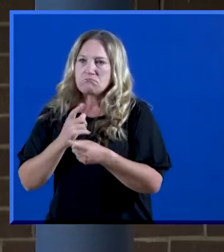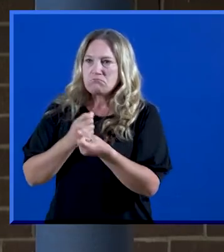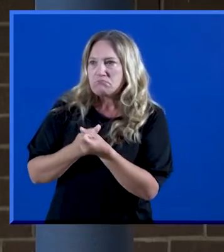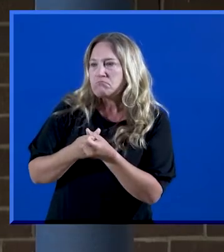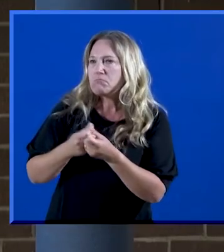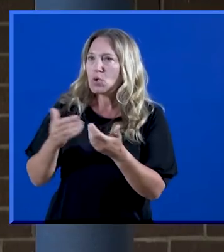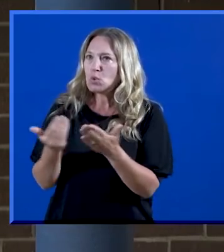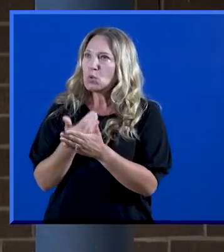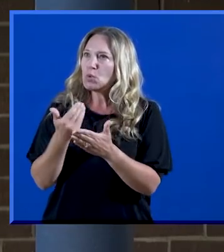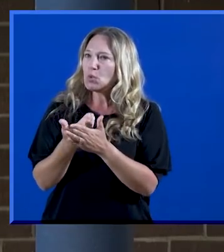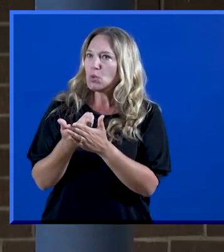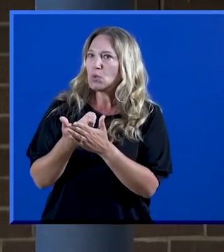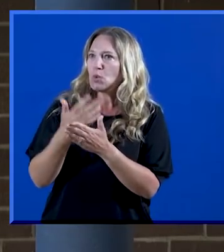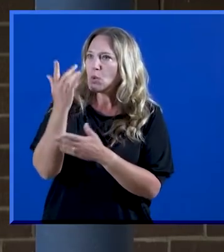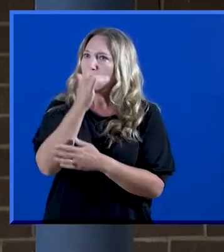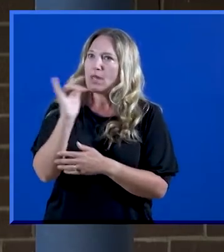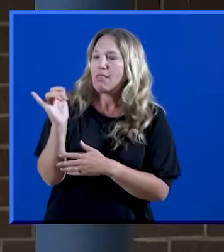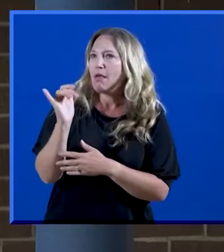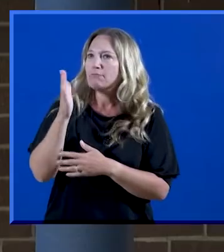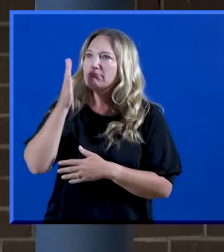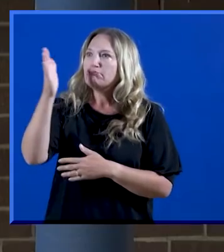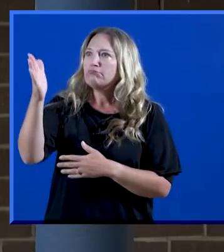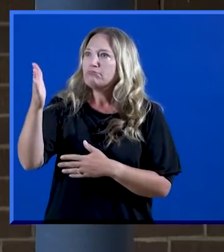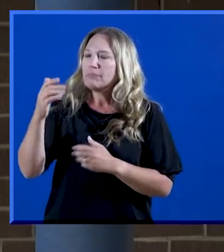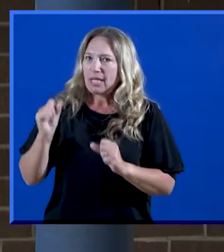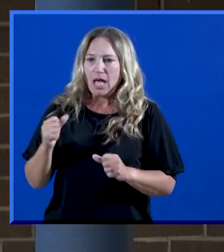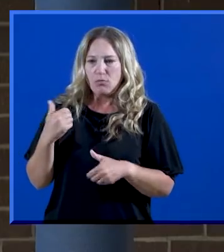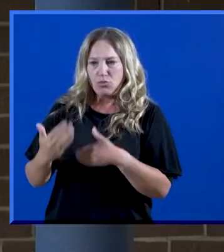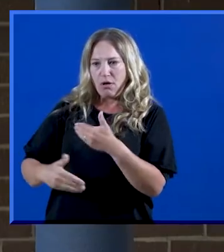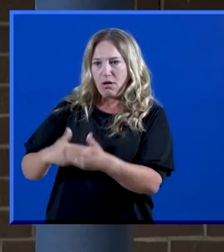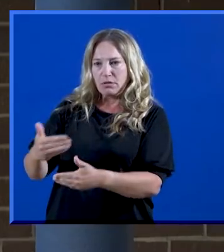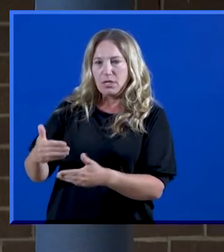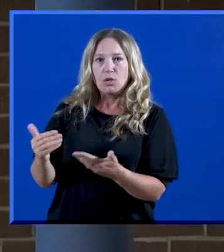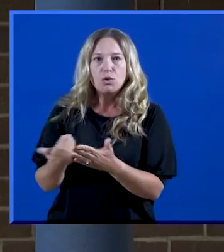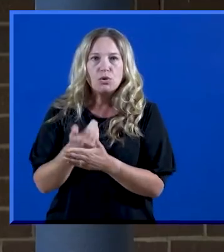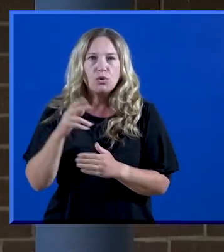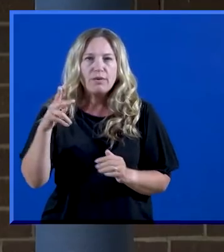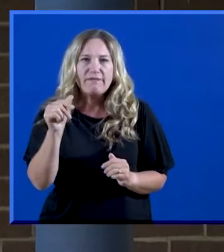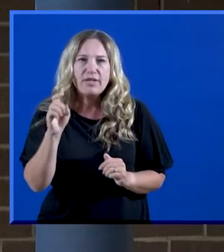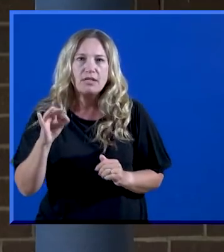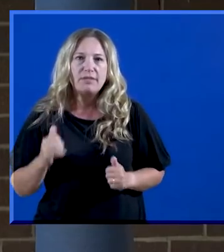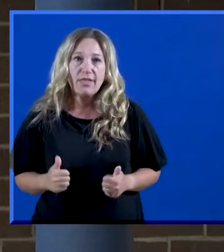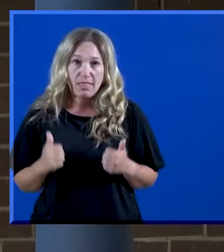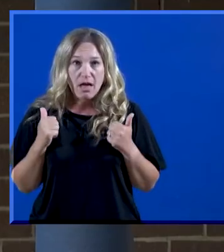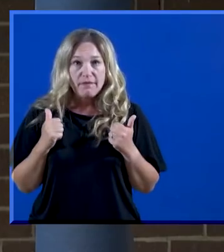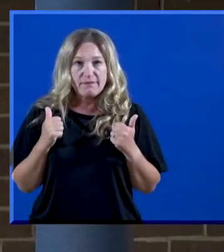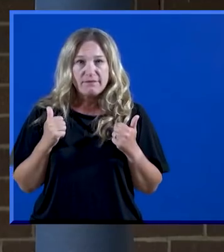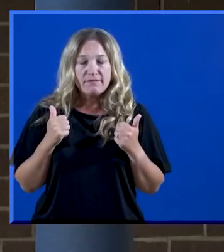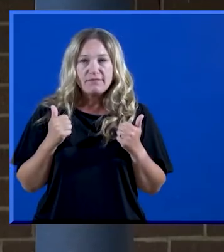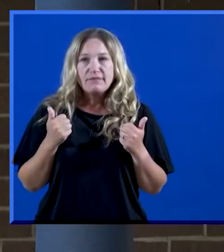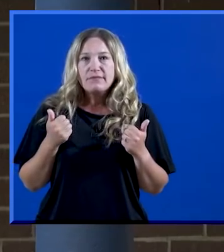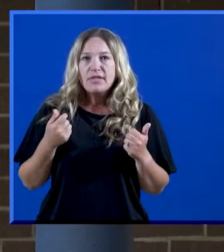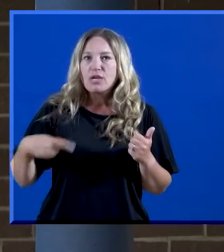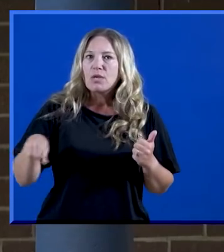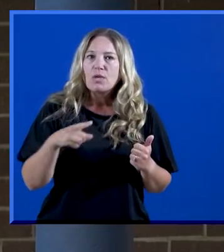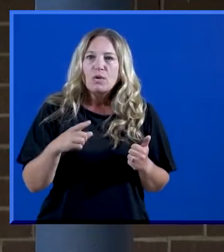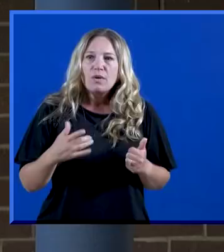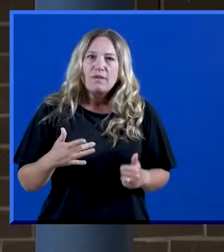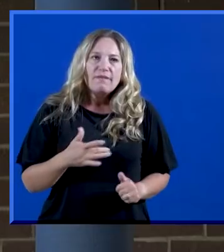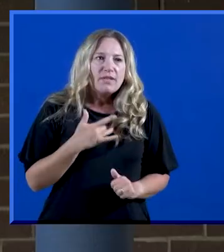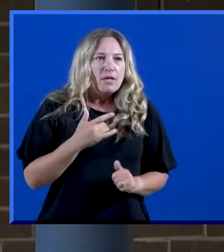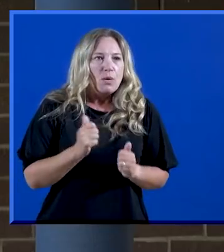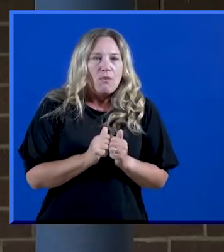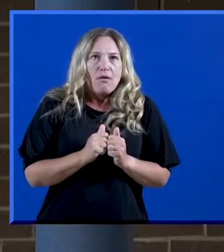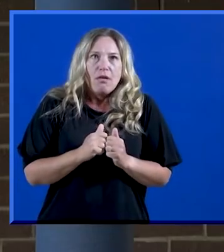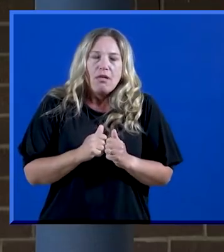actively participating in the new phases of the process, the new phase in life. You're all filled